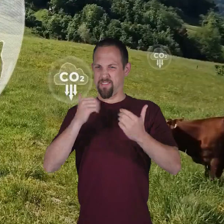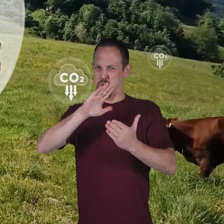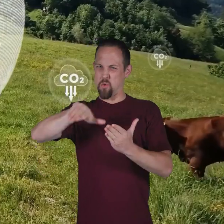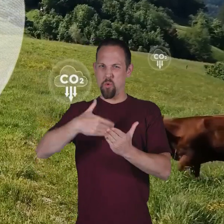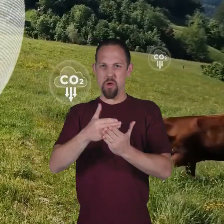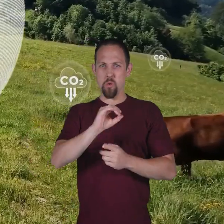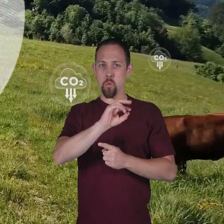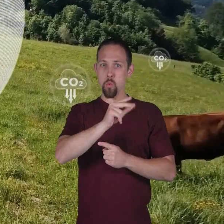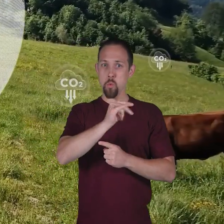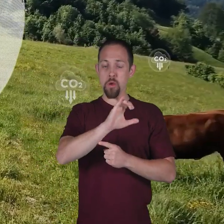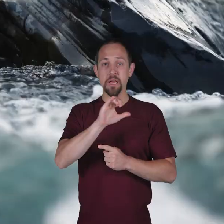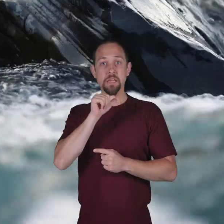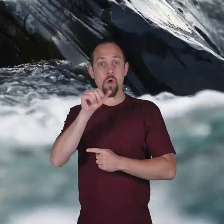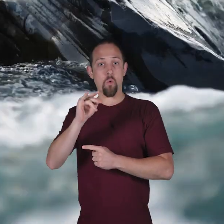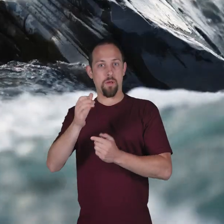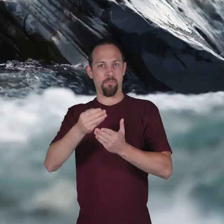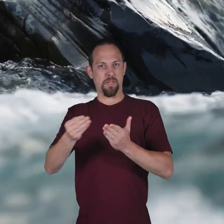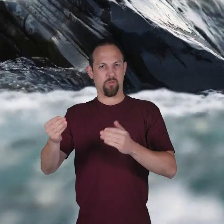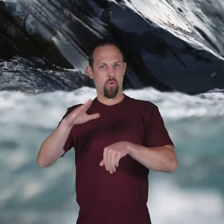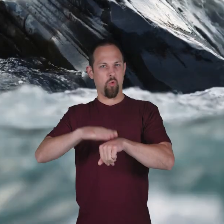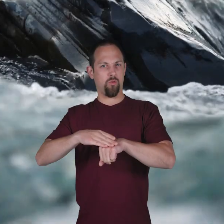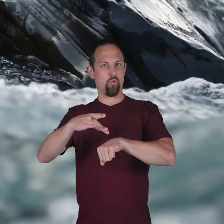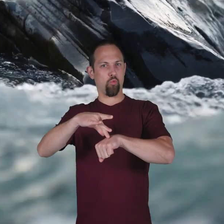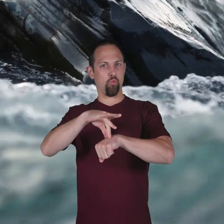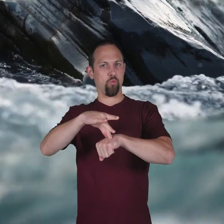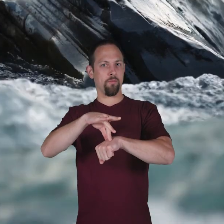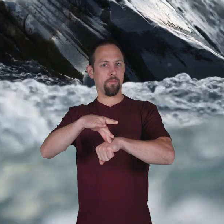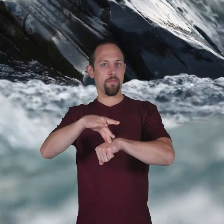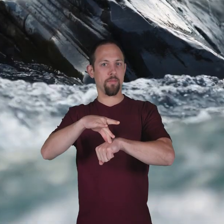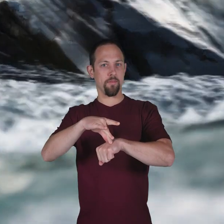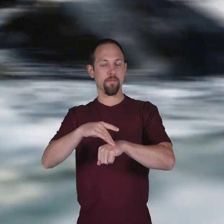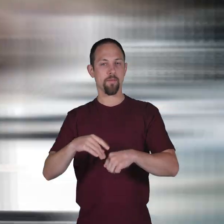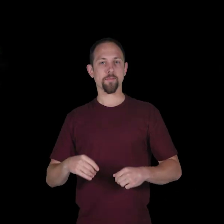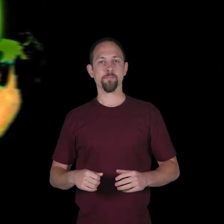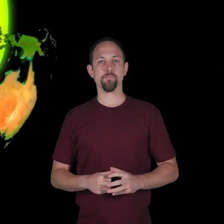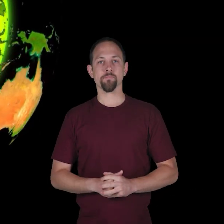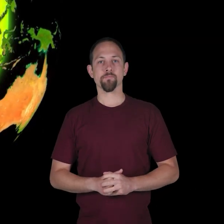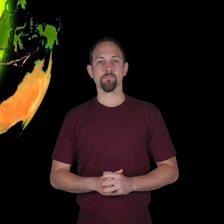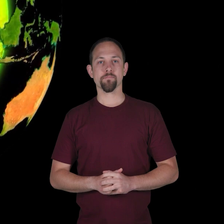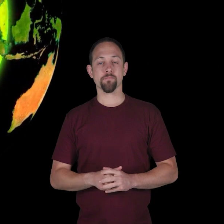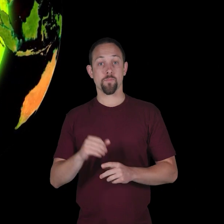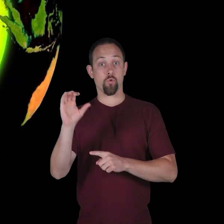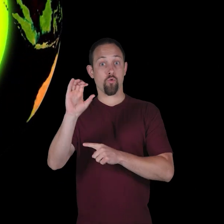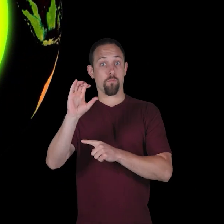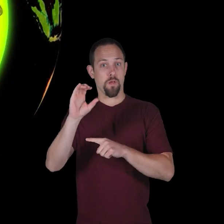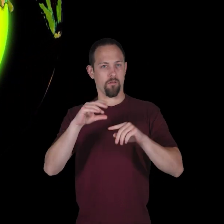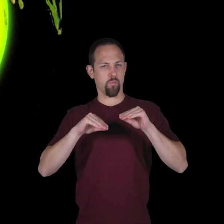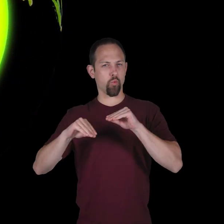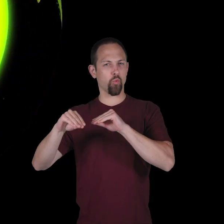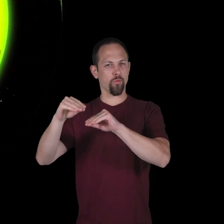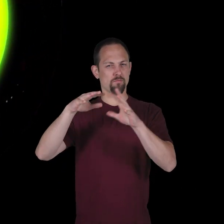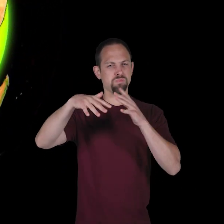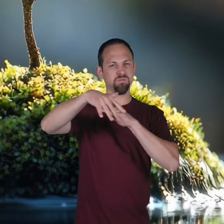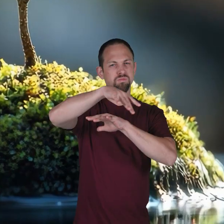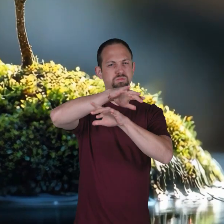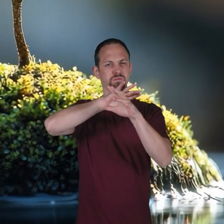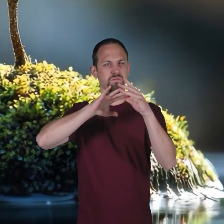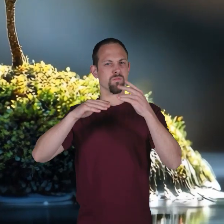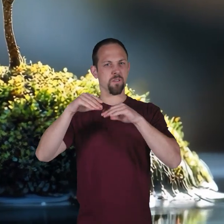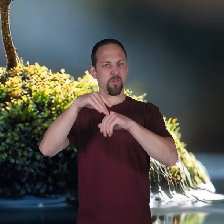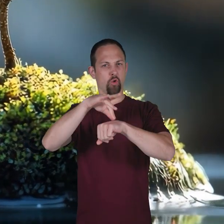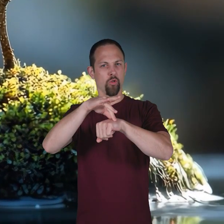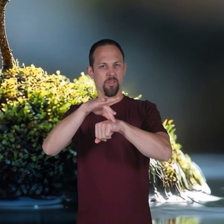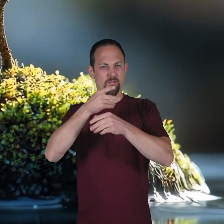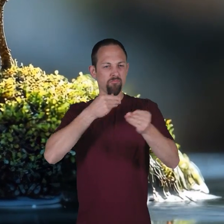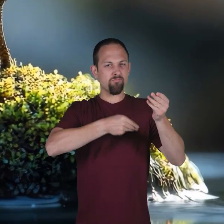all organic and inorganic material on earth carbon moves around the earth and is